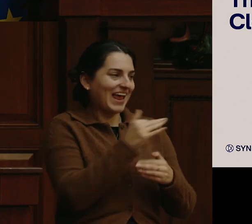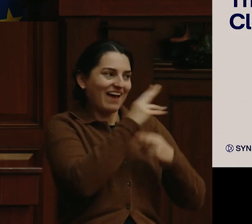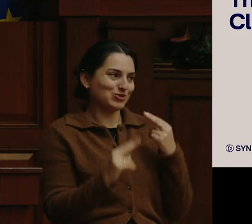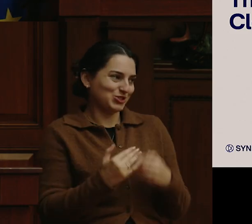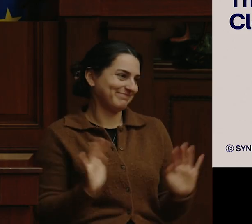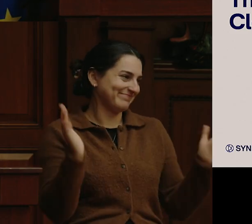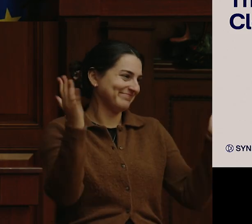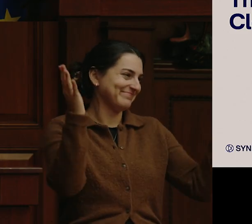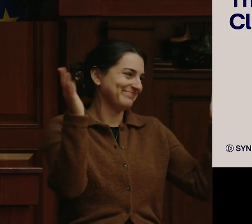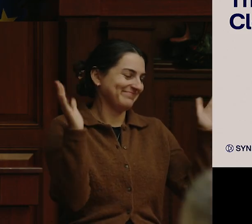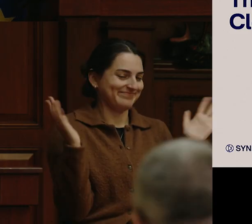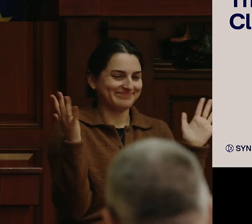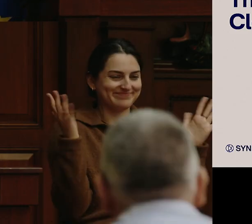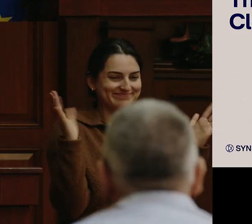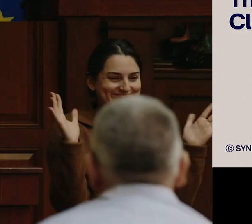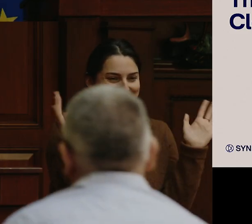afternoon.